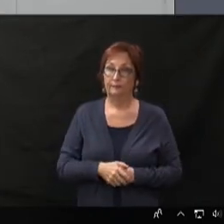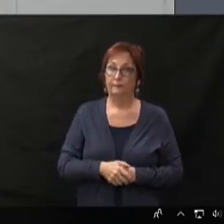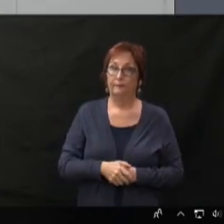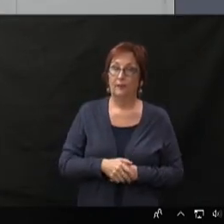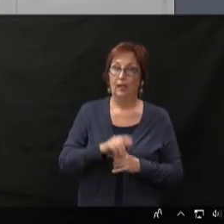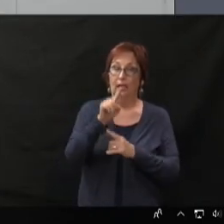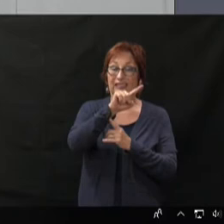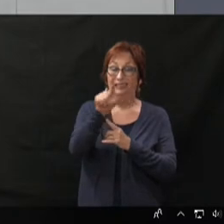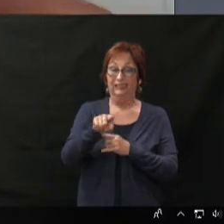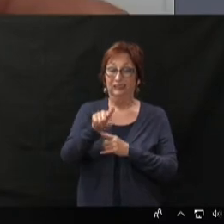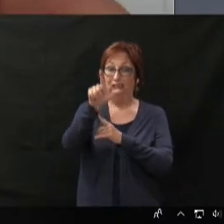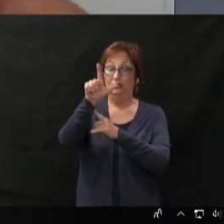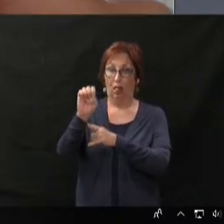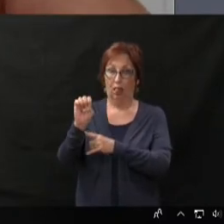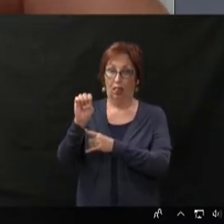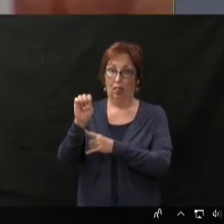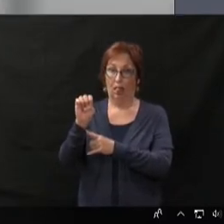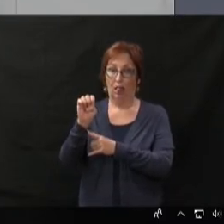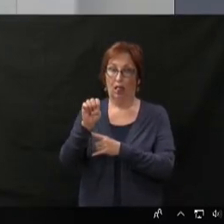zol,